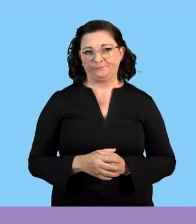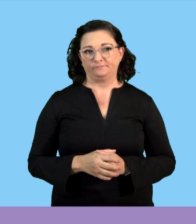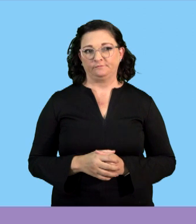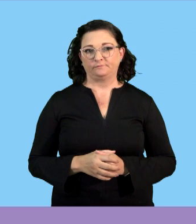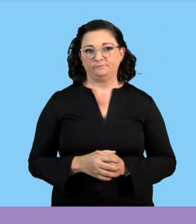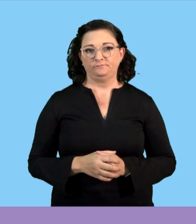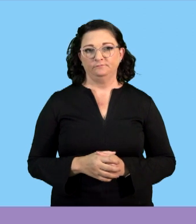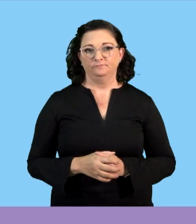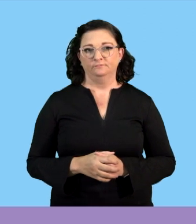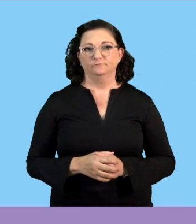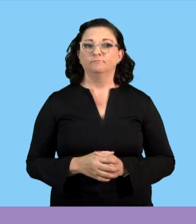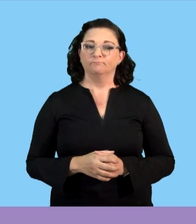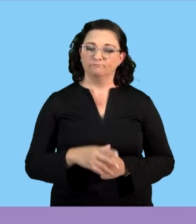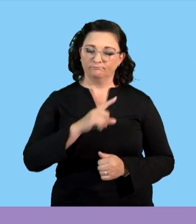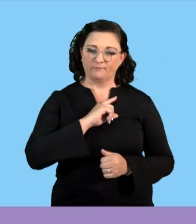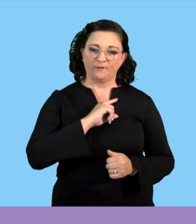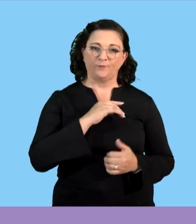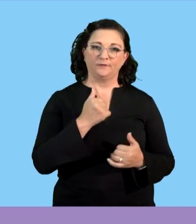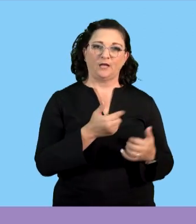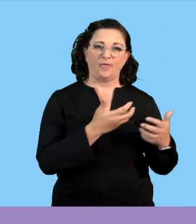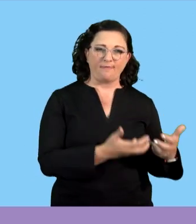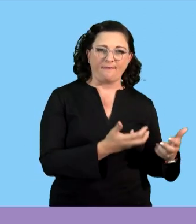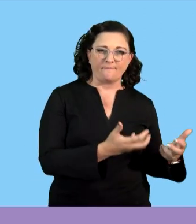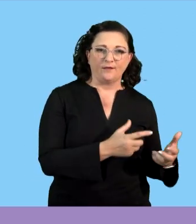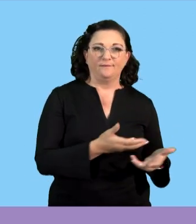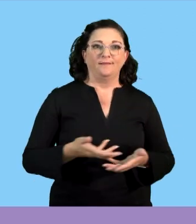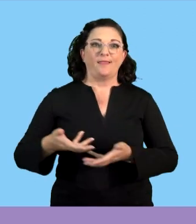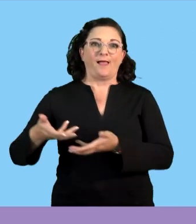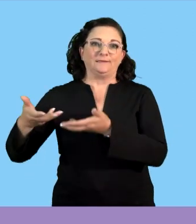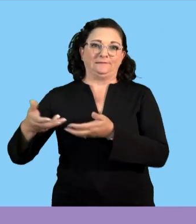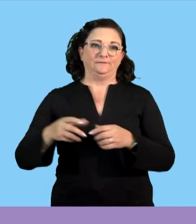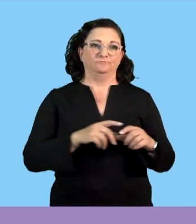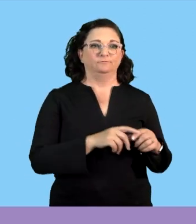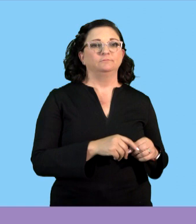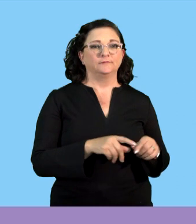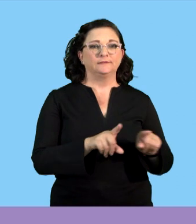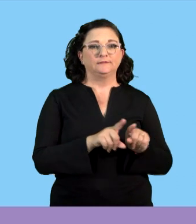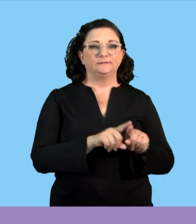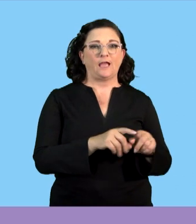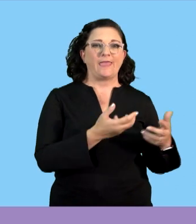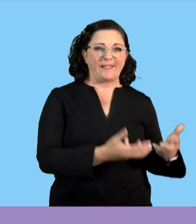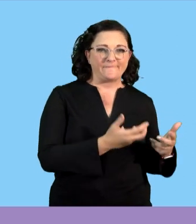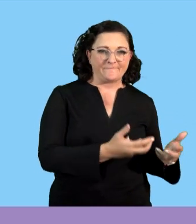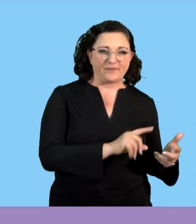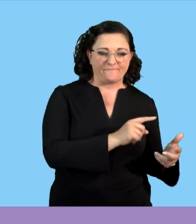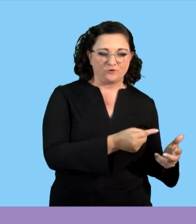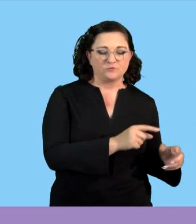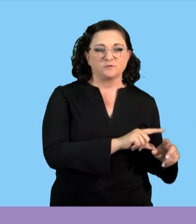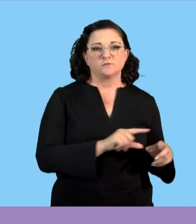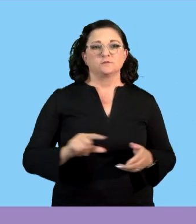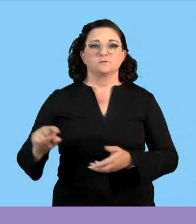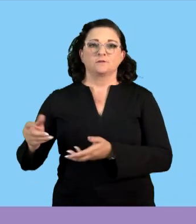62.4. And this is now arranged in decreasing order, which is descending order, from the